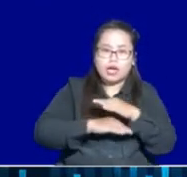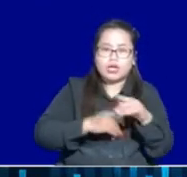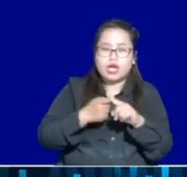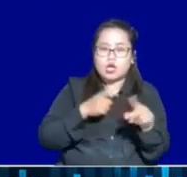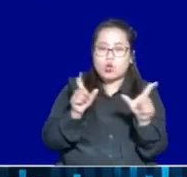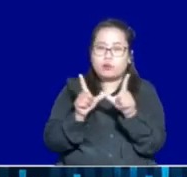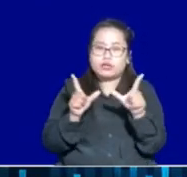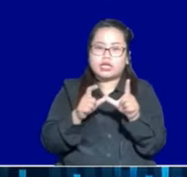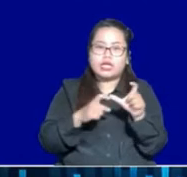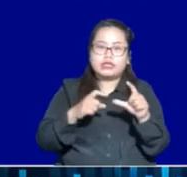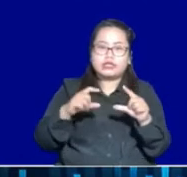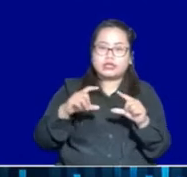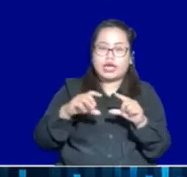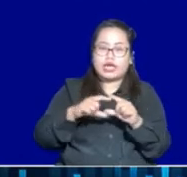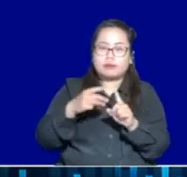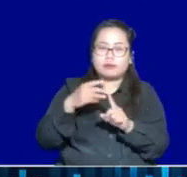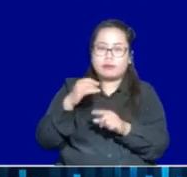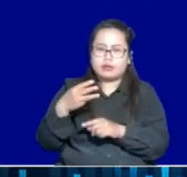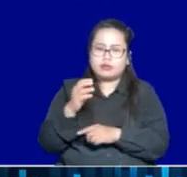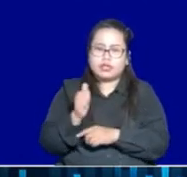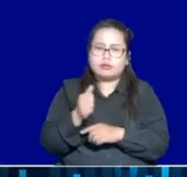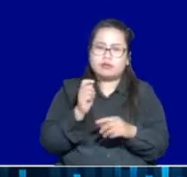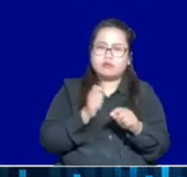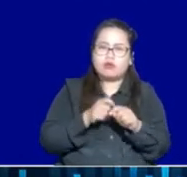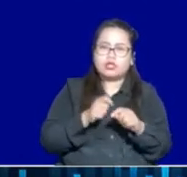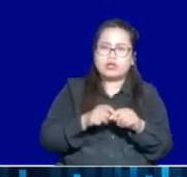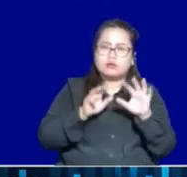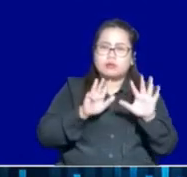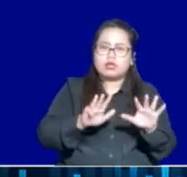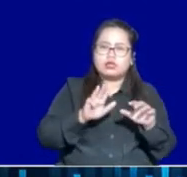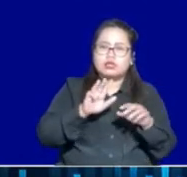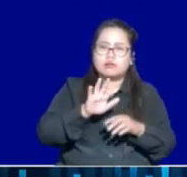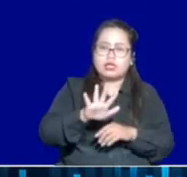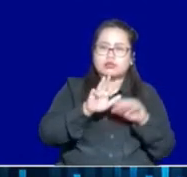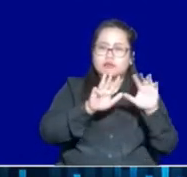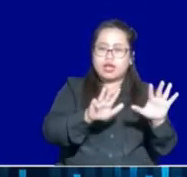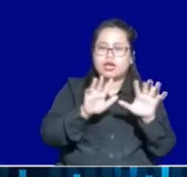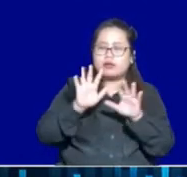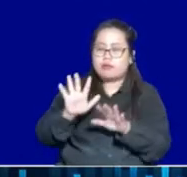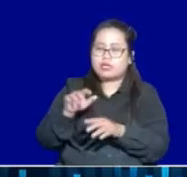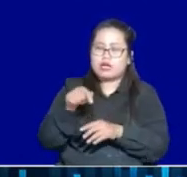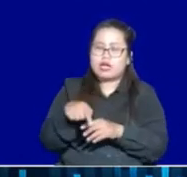595 words that are up to 10 letters long. So the more letters you